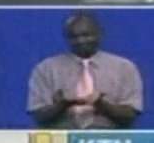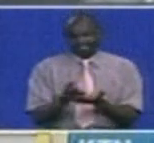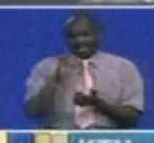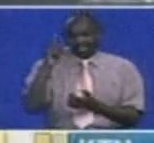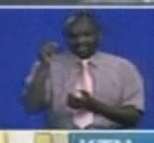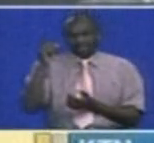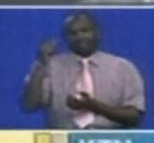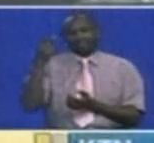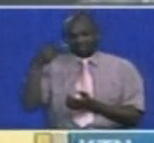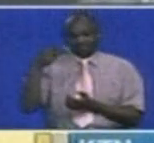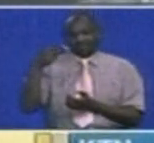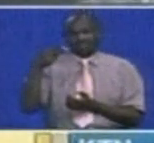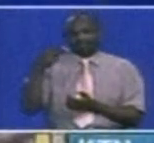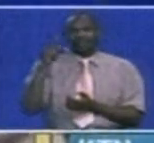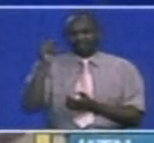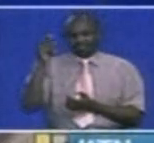Kimani, KTN.